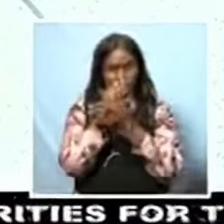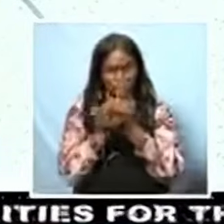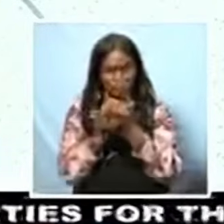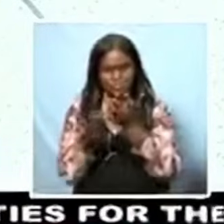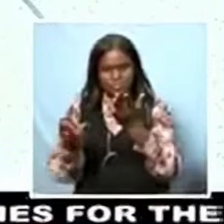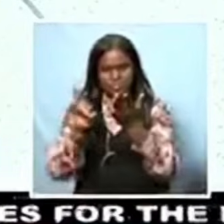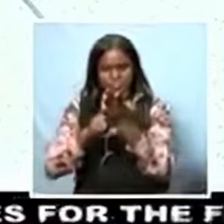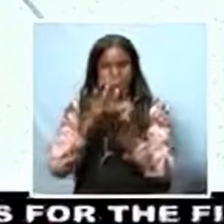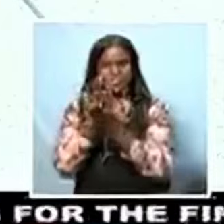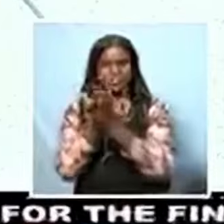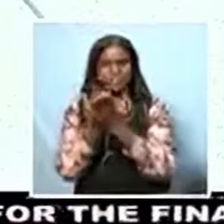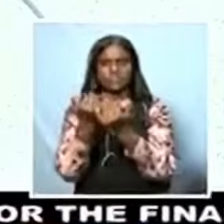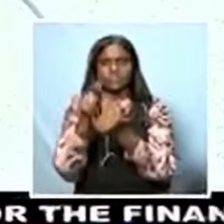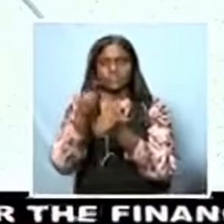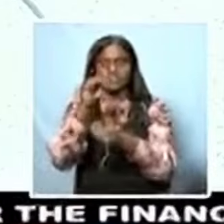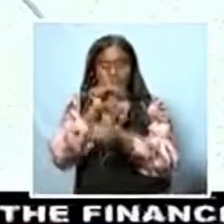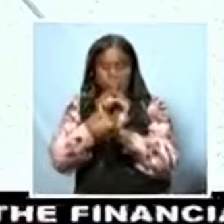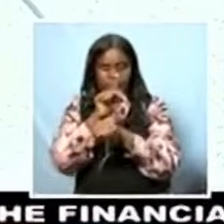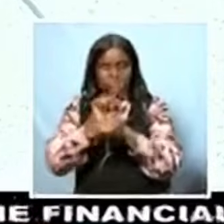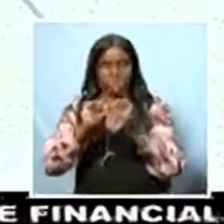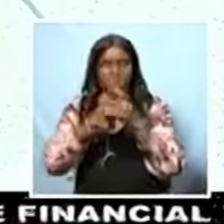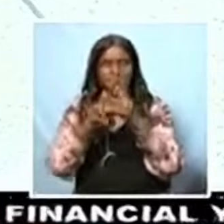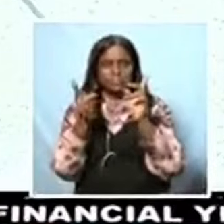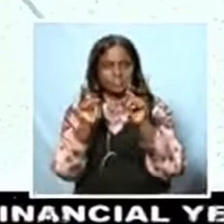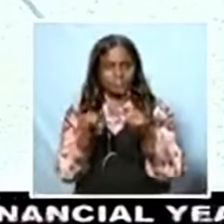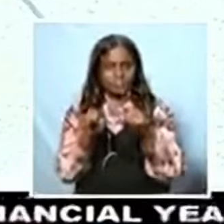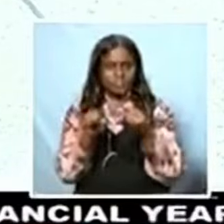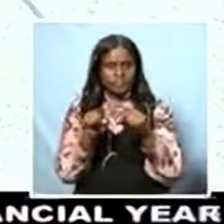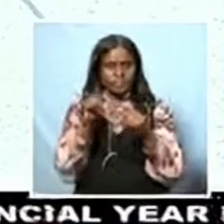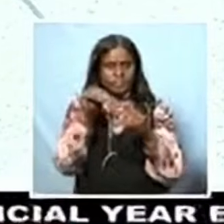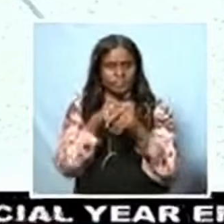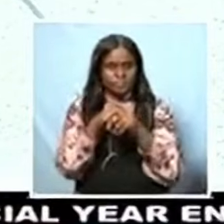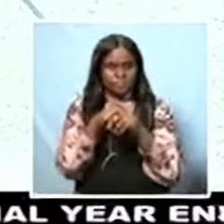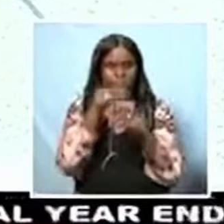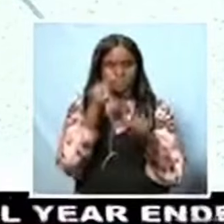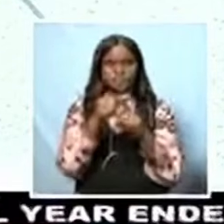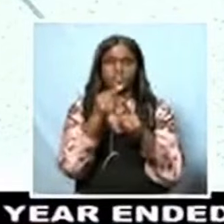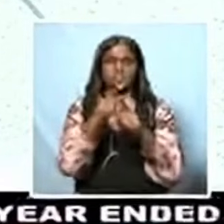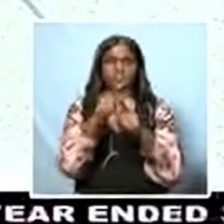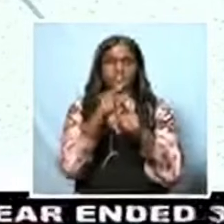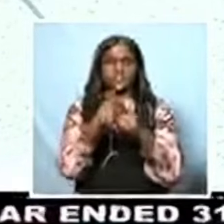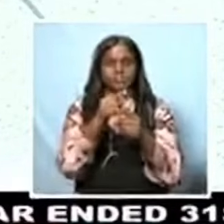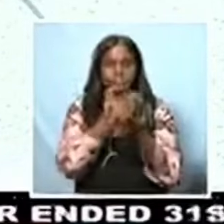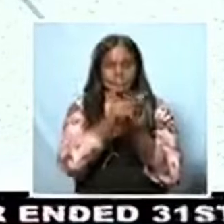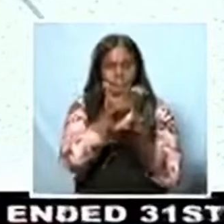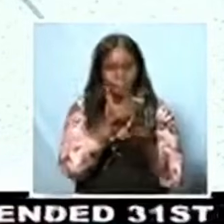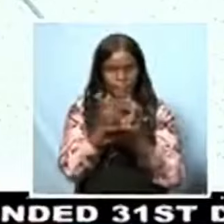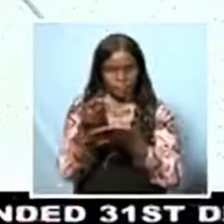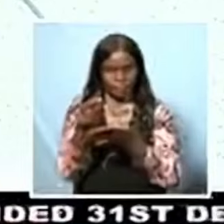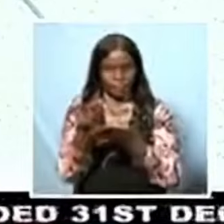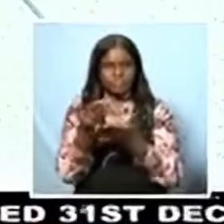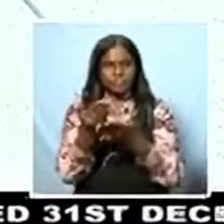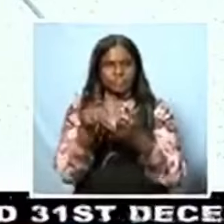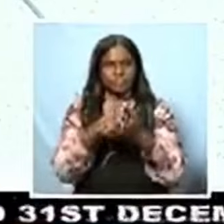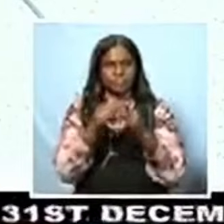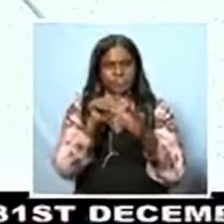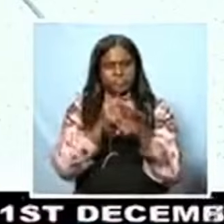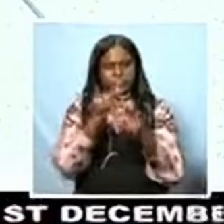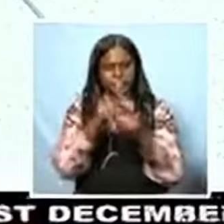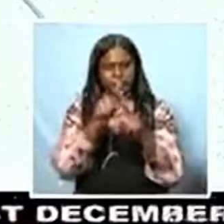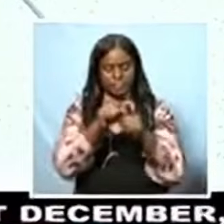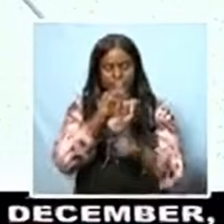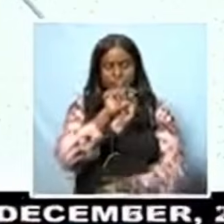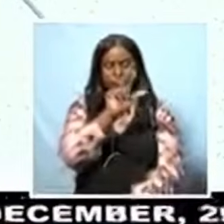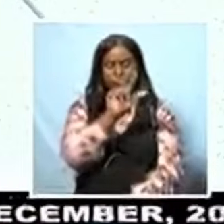retendering. So the project started in December procurement can guide me the exact date. That's